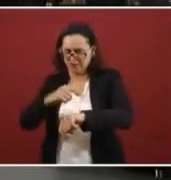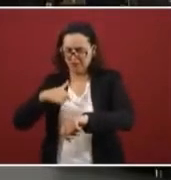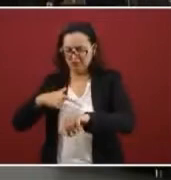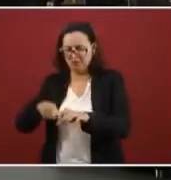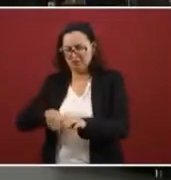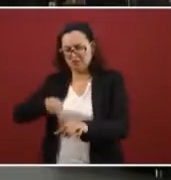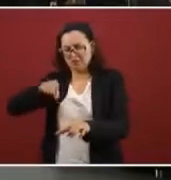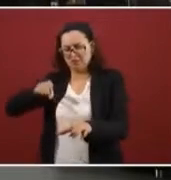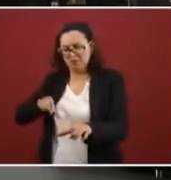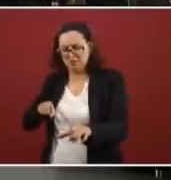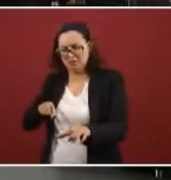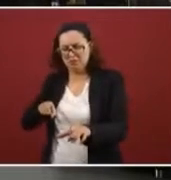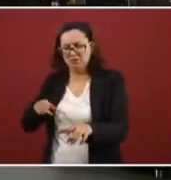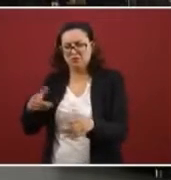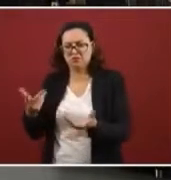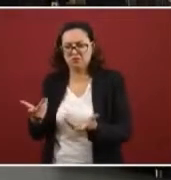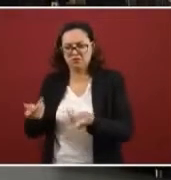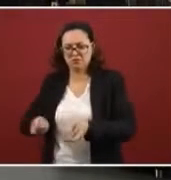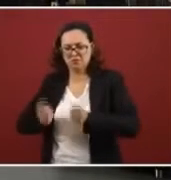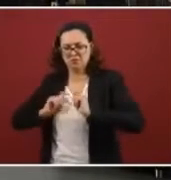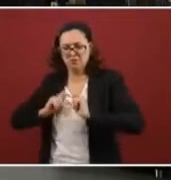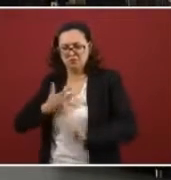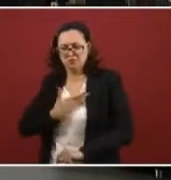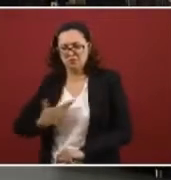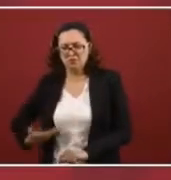por estar ocupando este cargo,